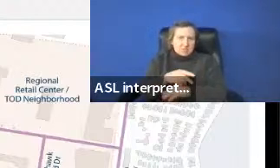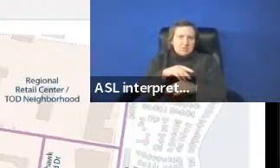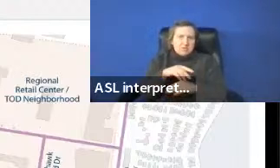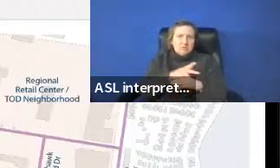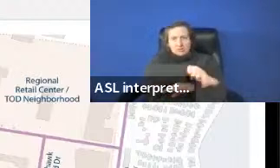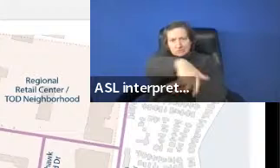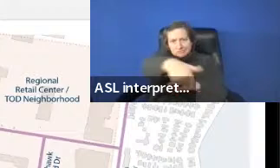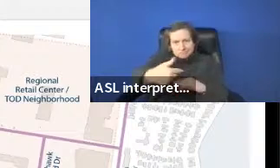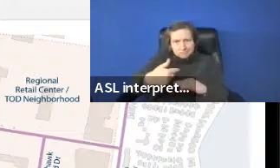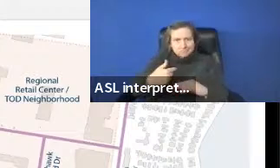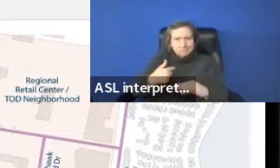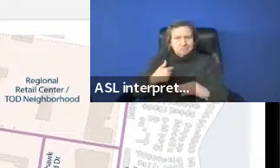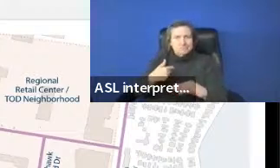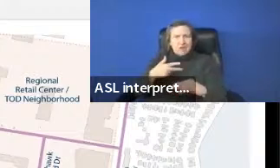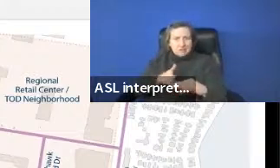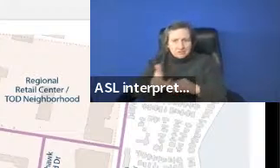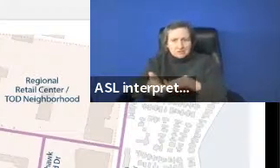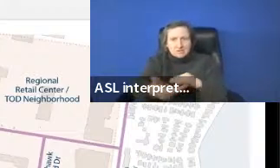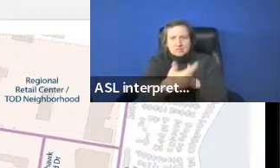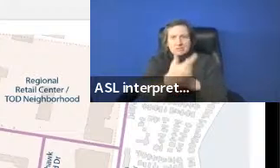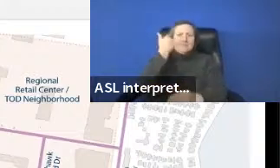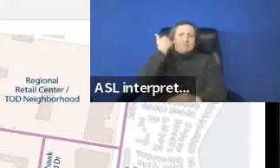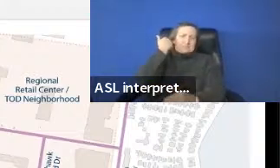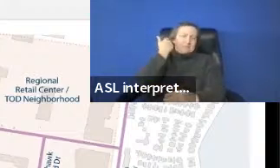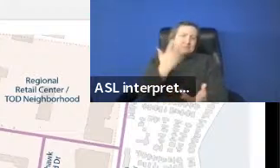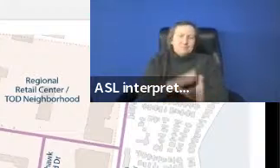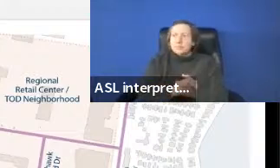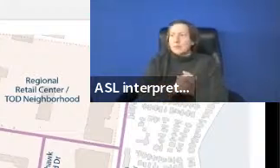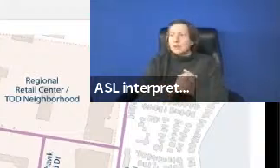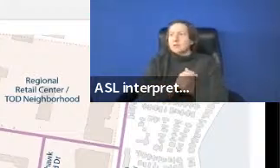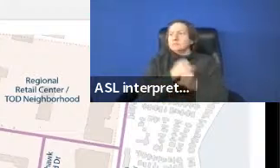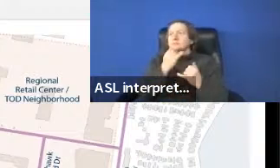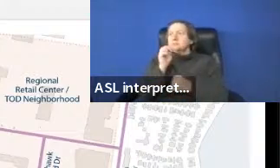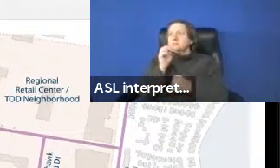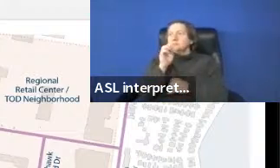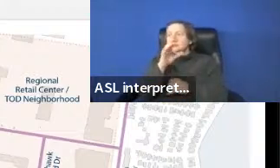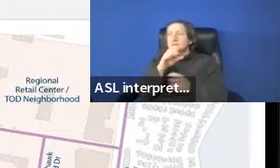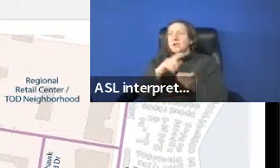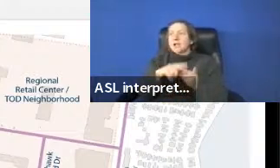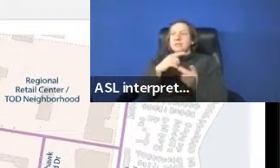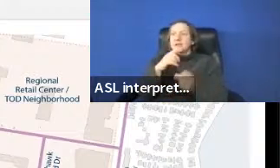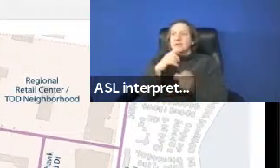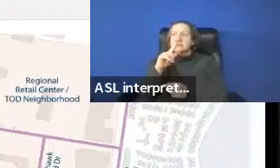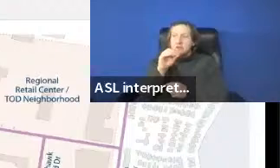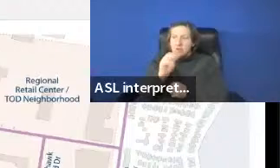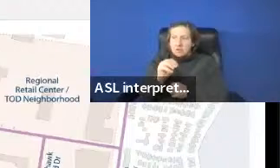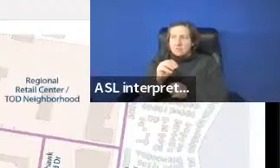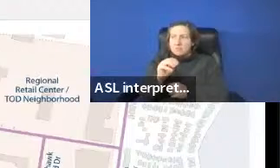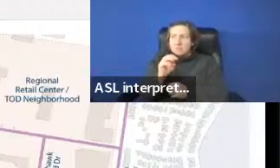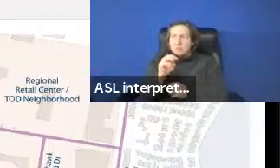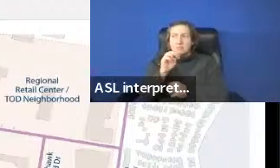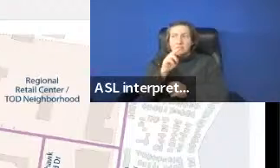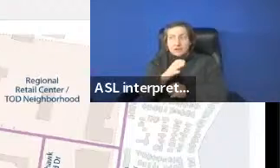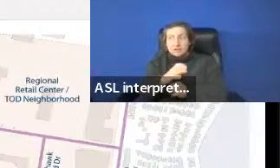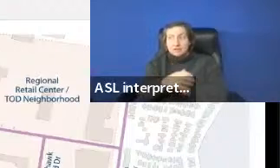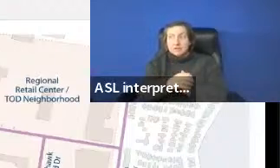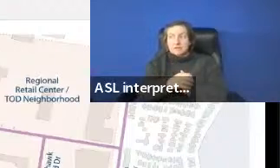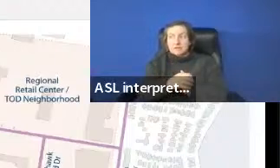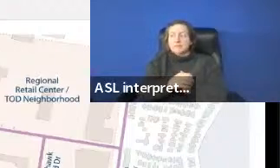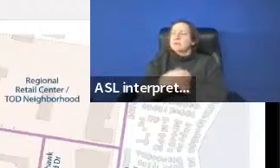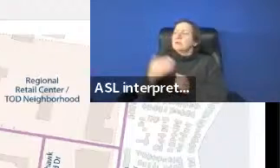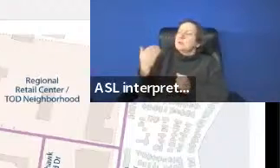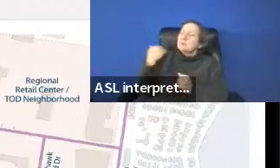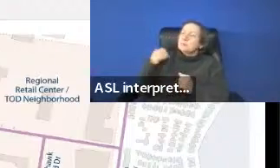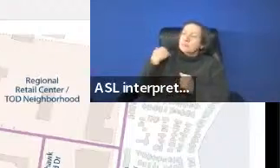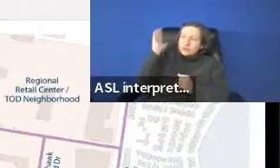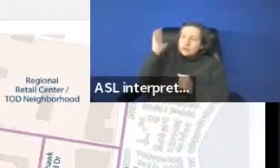All right, so the queue is Eric and then Tom O'Connor. Eric. In the previous presentation